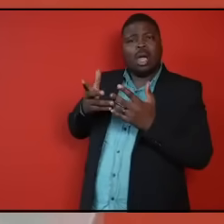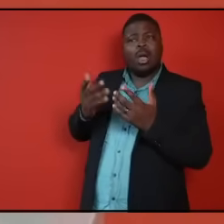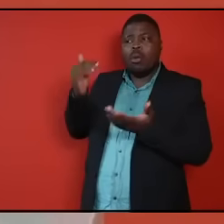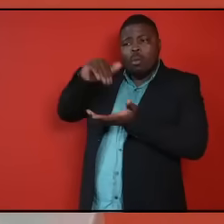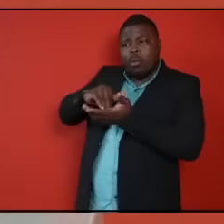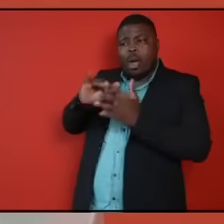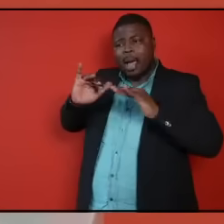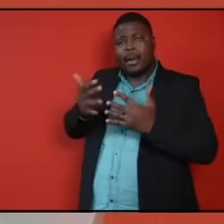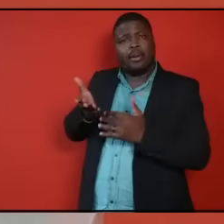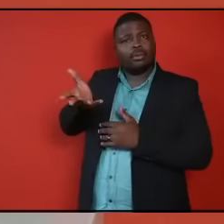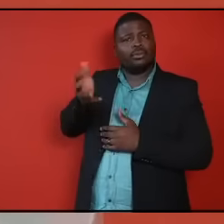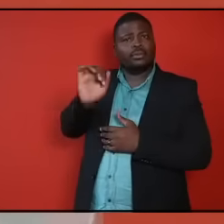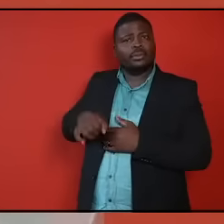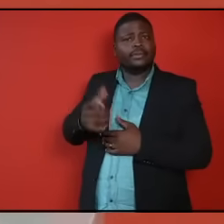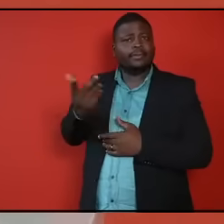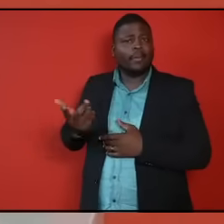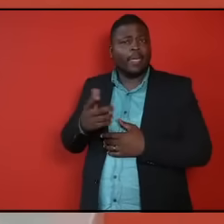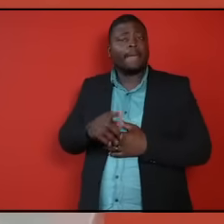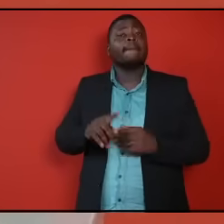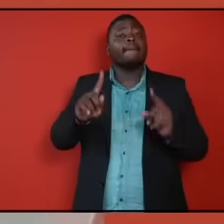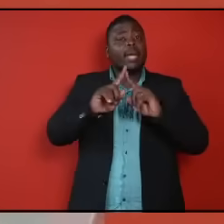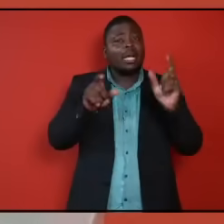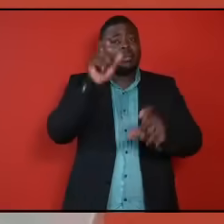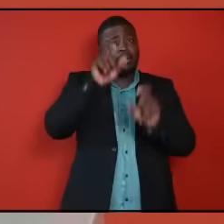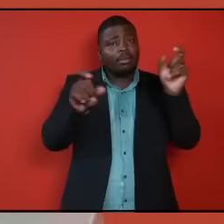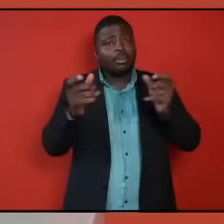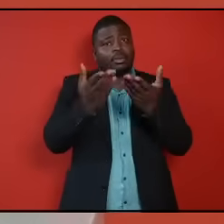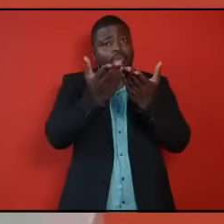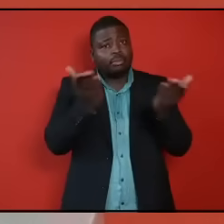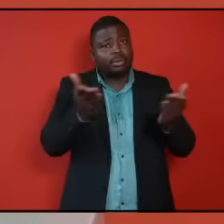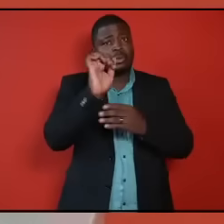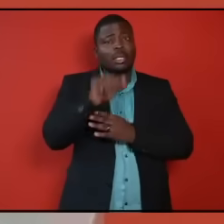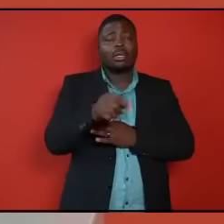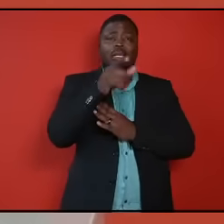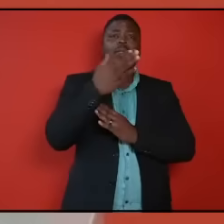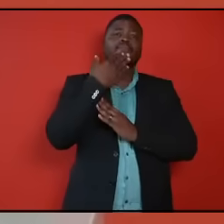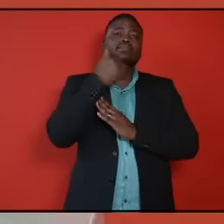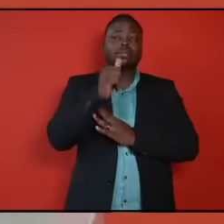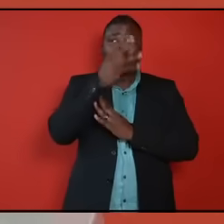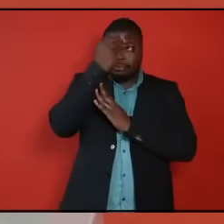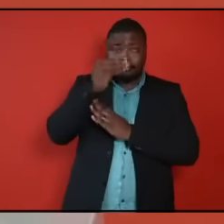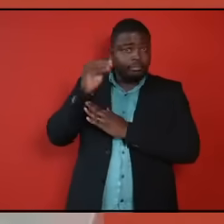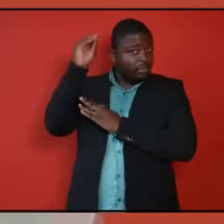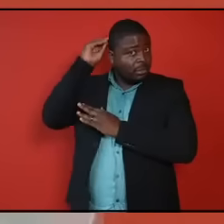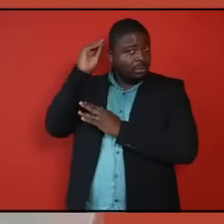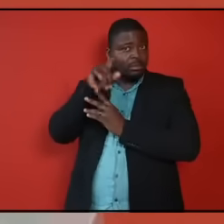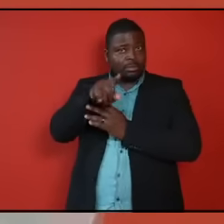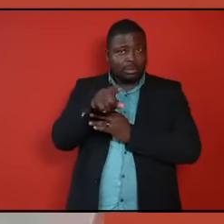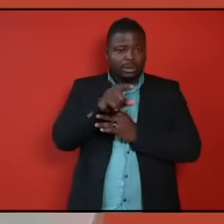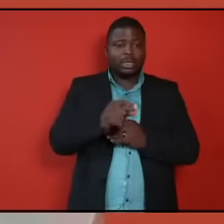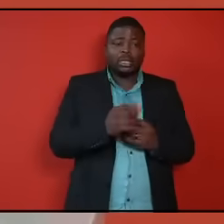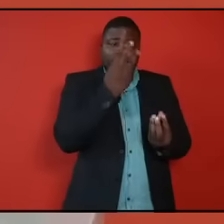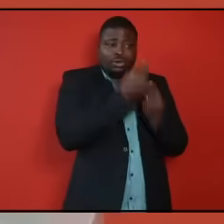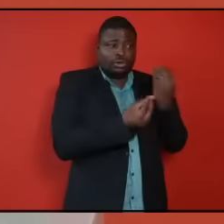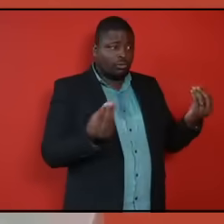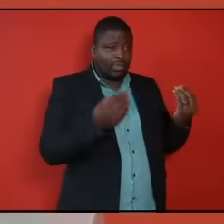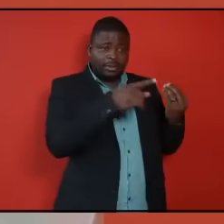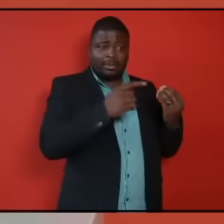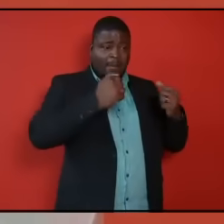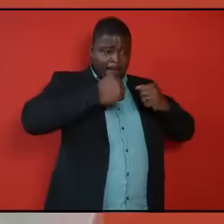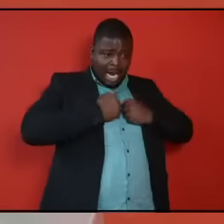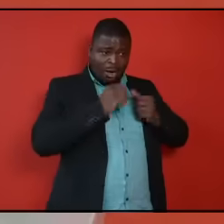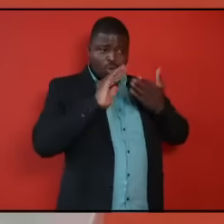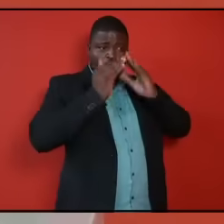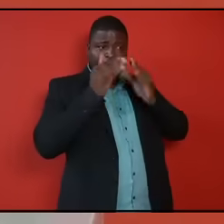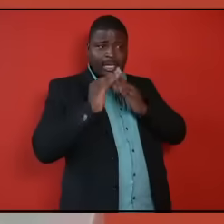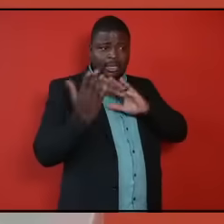So let everybody take it upon themselves, or it's not going to happen. No child is going to die in this community of mine because